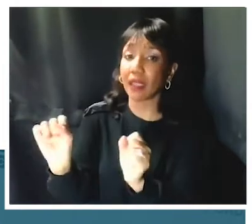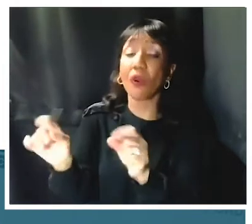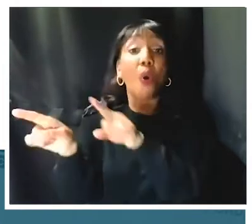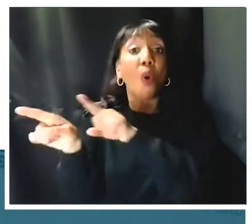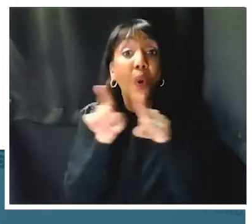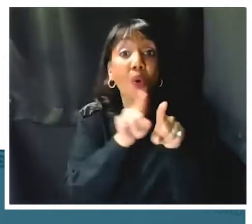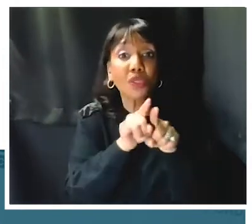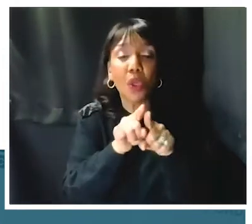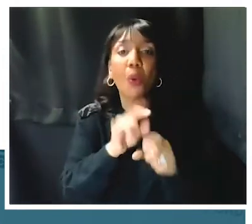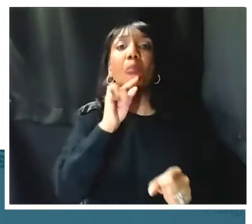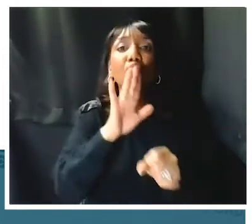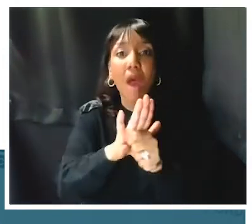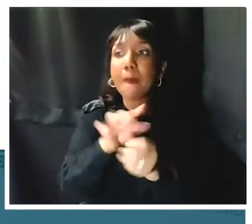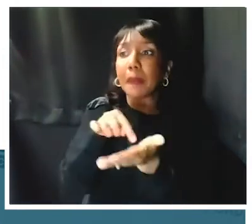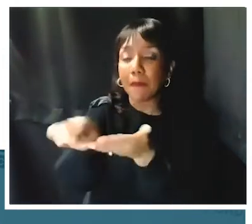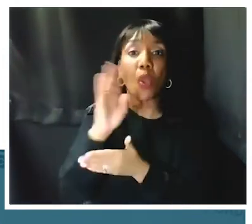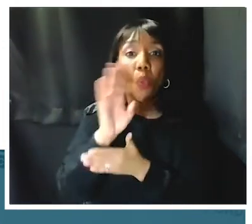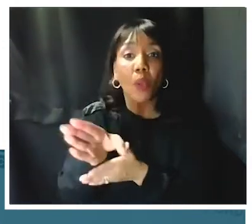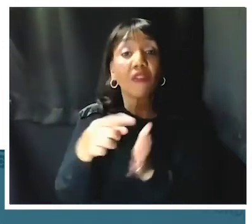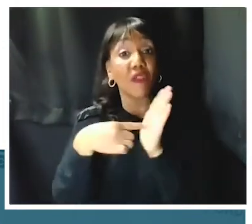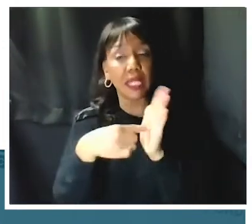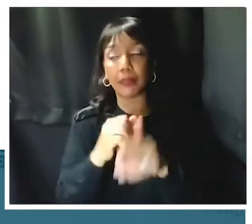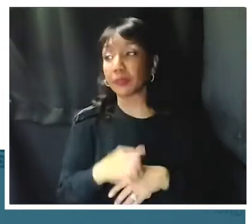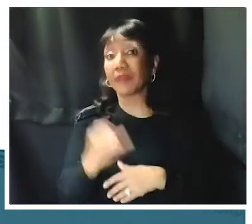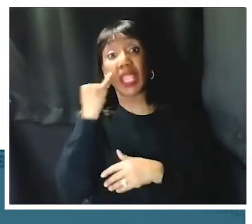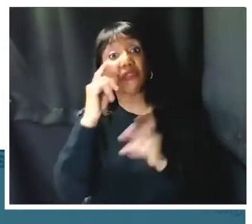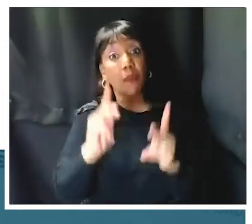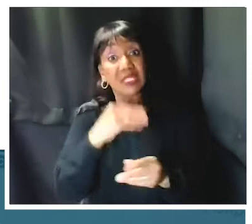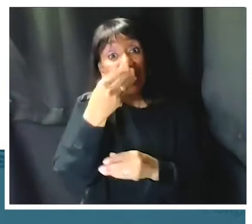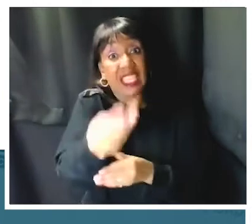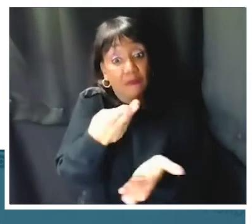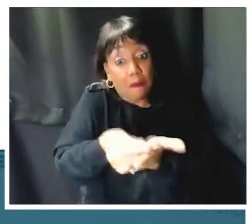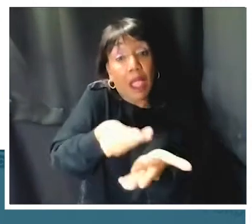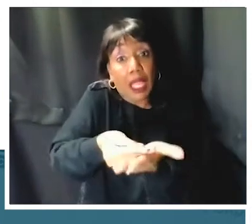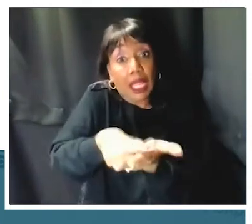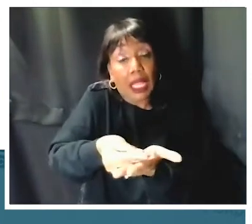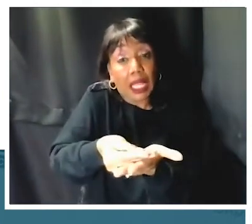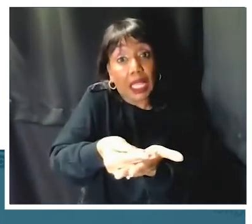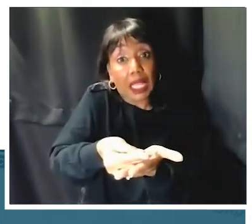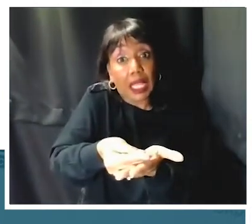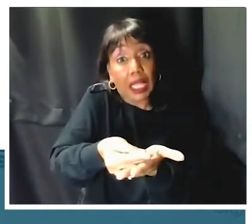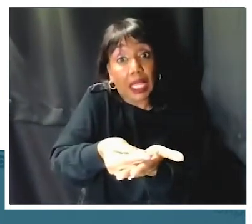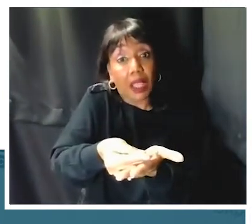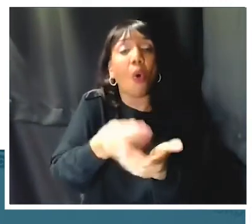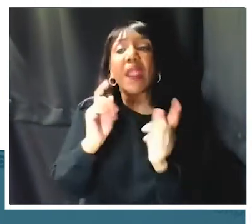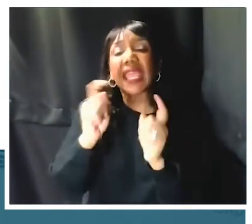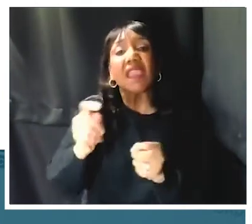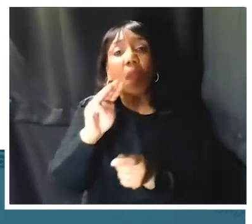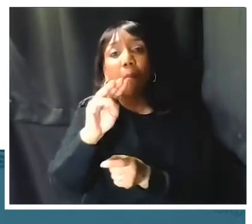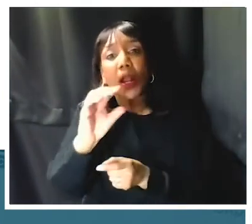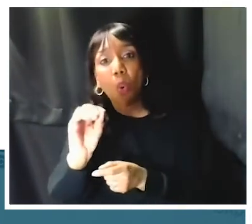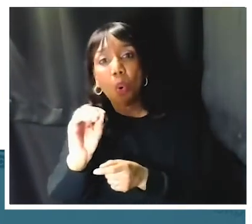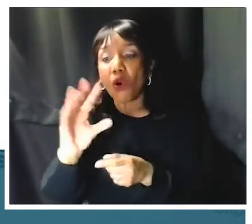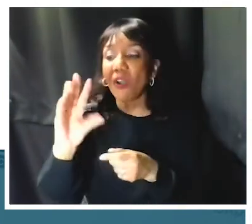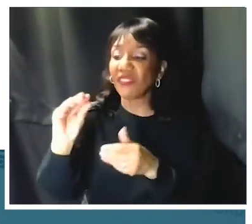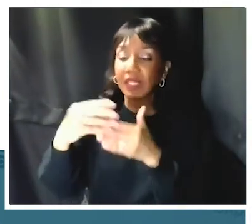also guaranteed to be paid. For example, if someone gives you a money order worth $50, it's as good